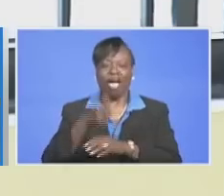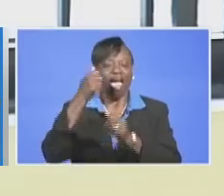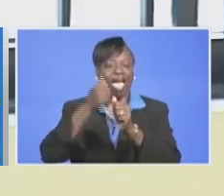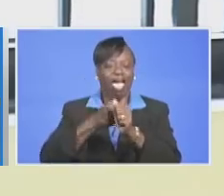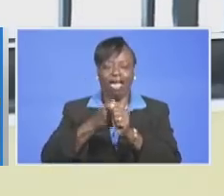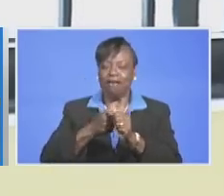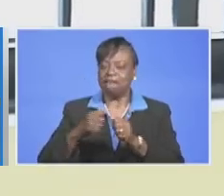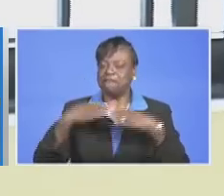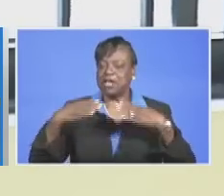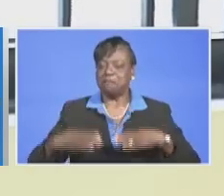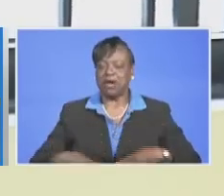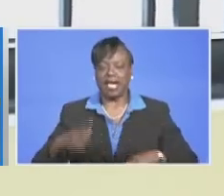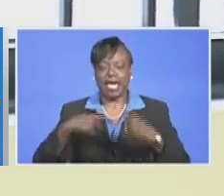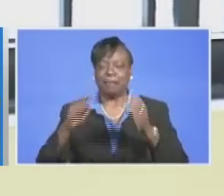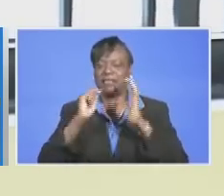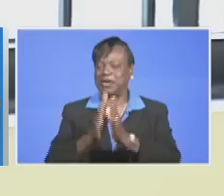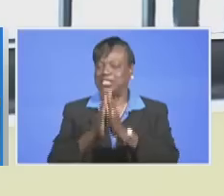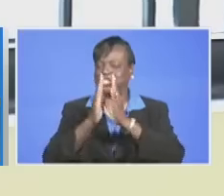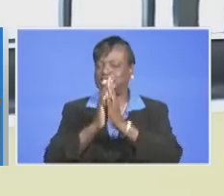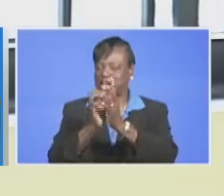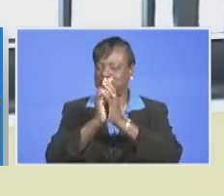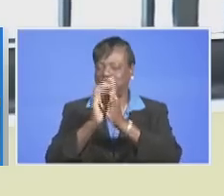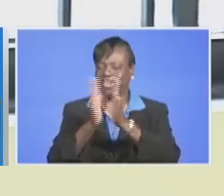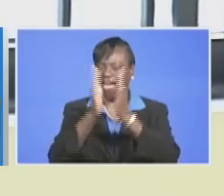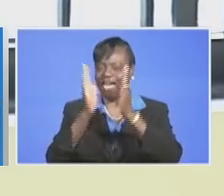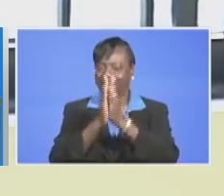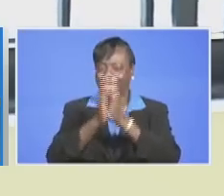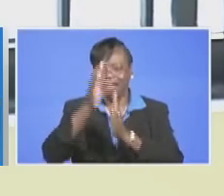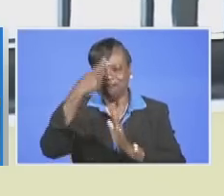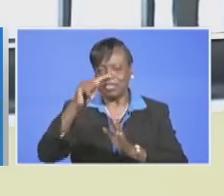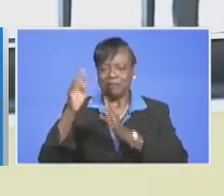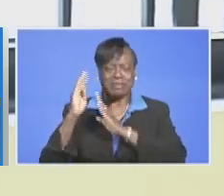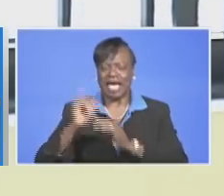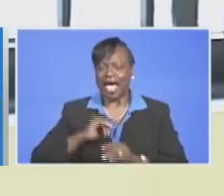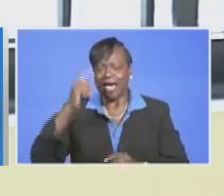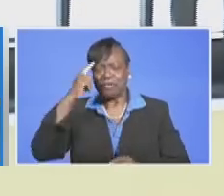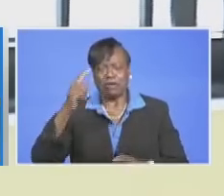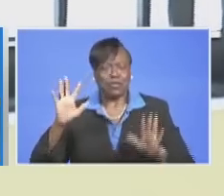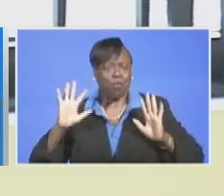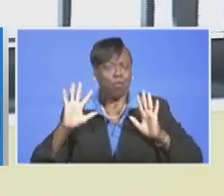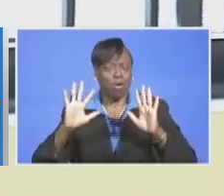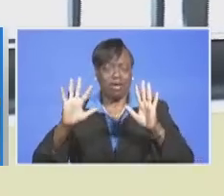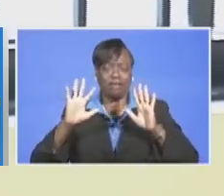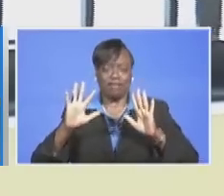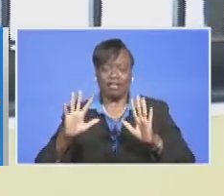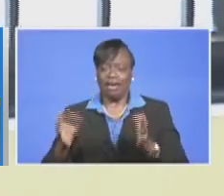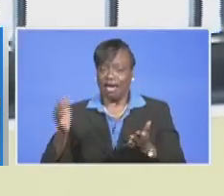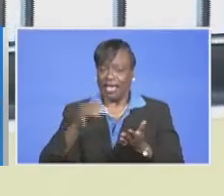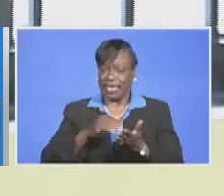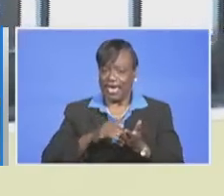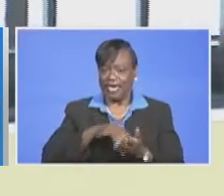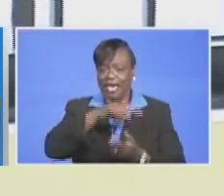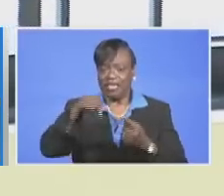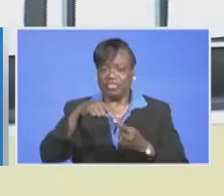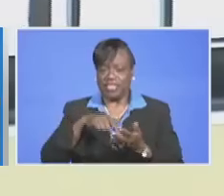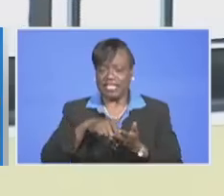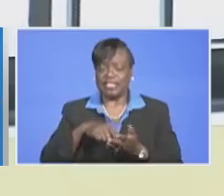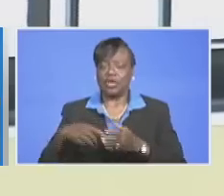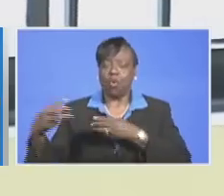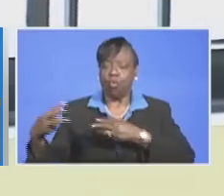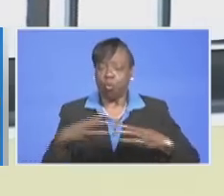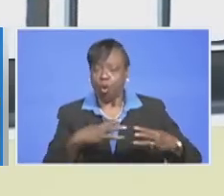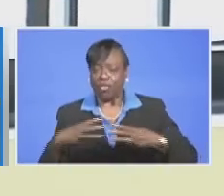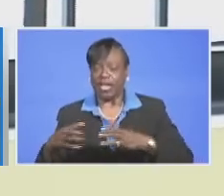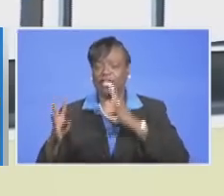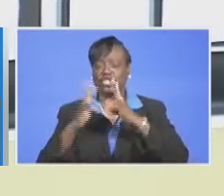was cheering for the Bahamas. I thought that was awesome, because here it is again, this war that I spoke